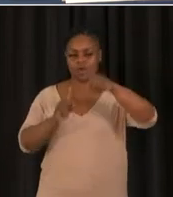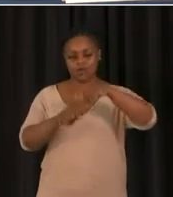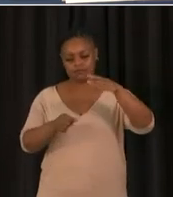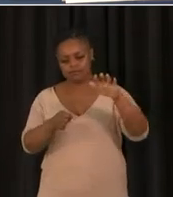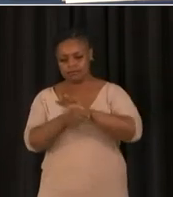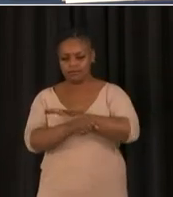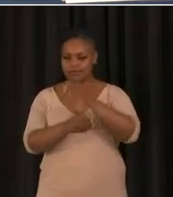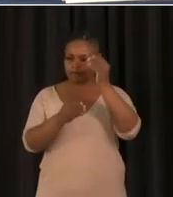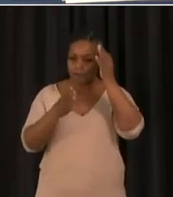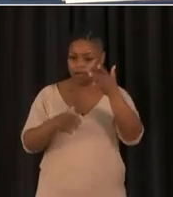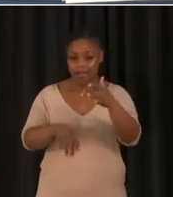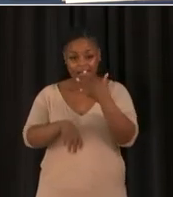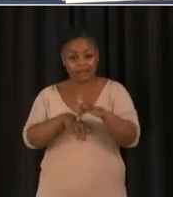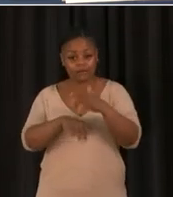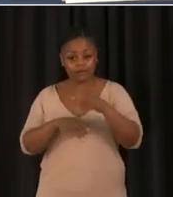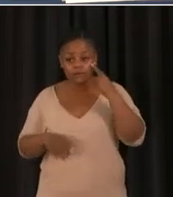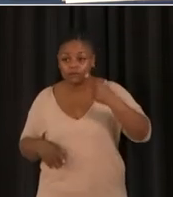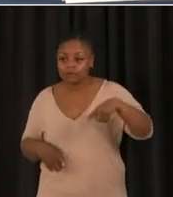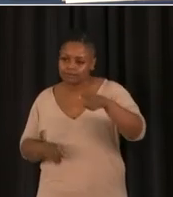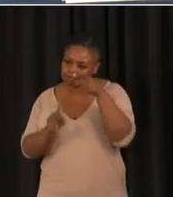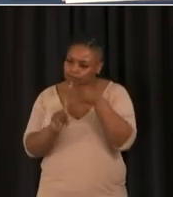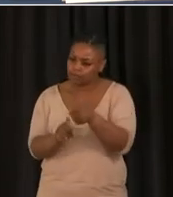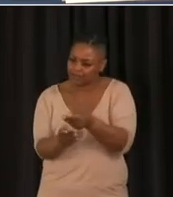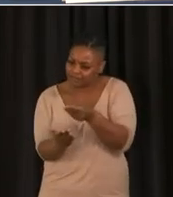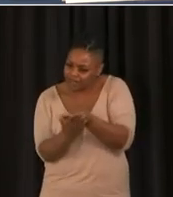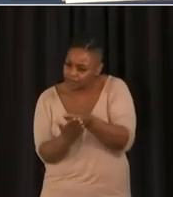which we go about doing that today.